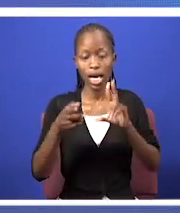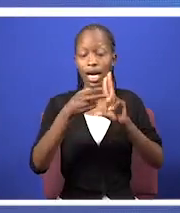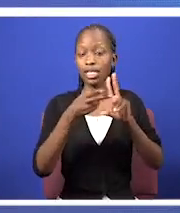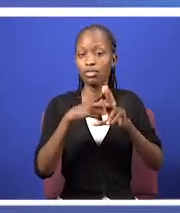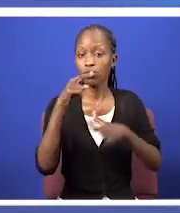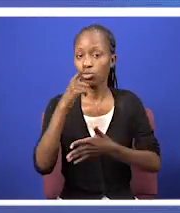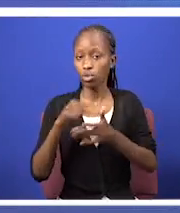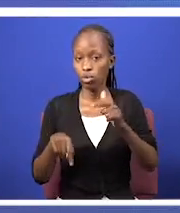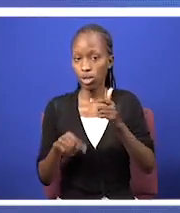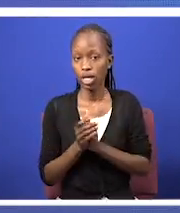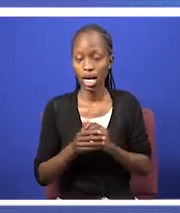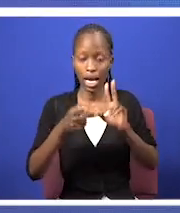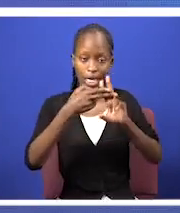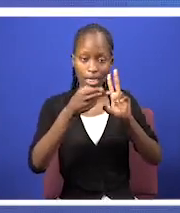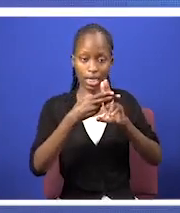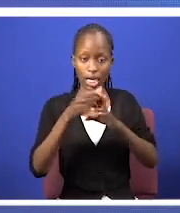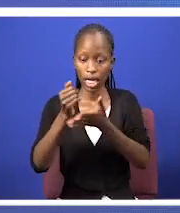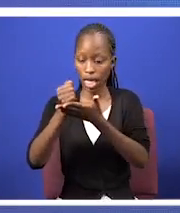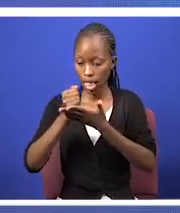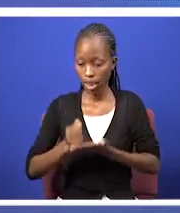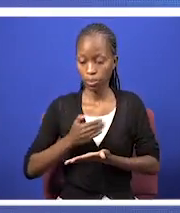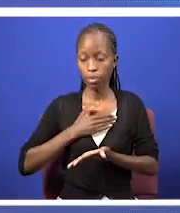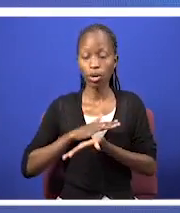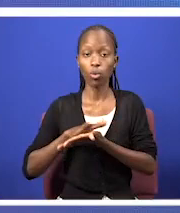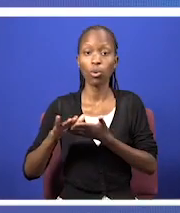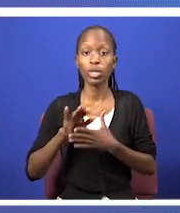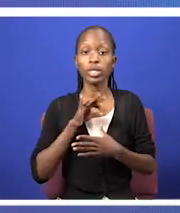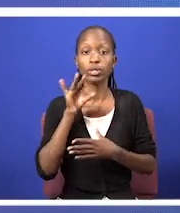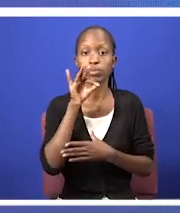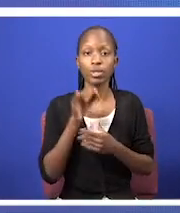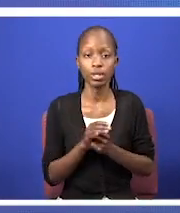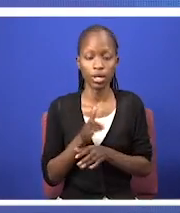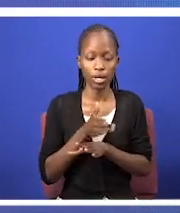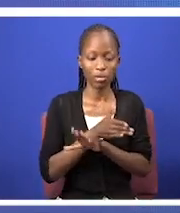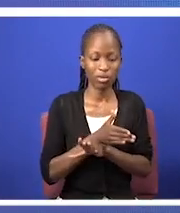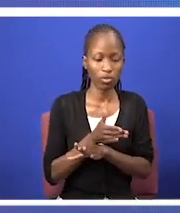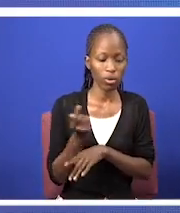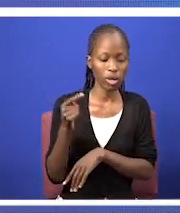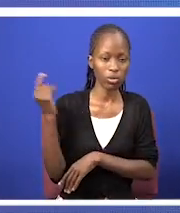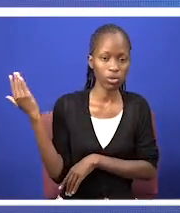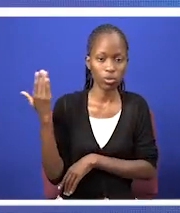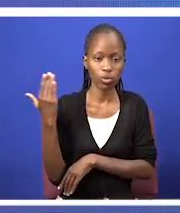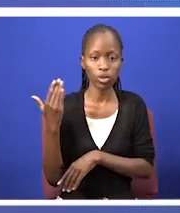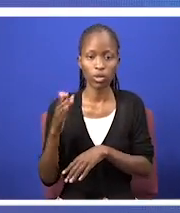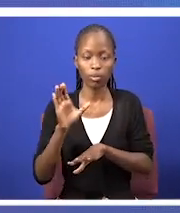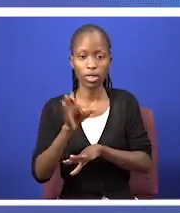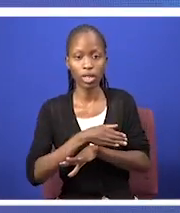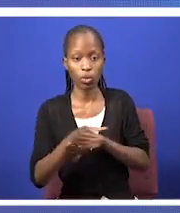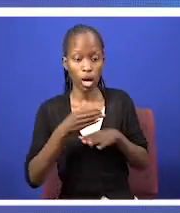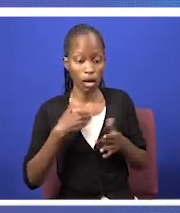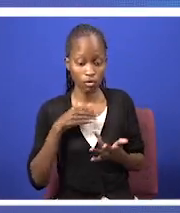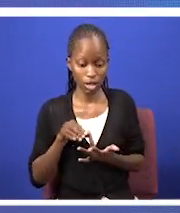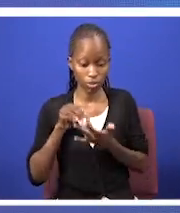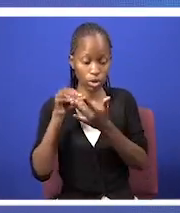again, the hashtag today is hashtag Help Me Holy Spirit. And just before he shares with us, our worship